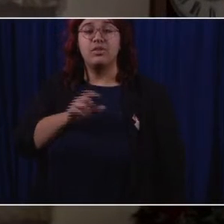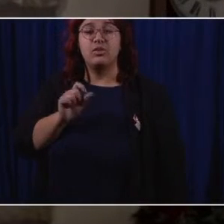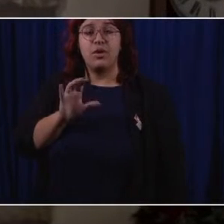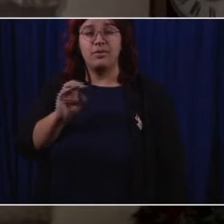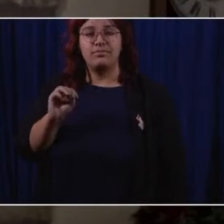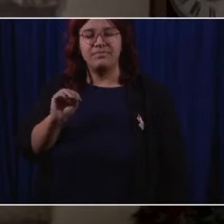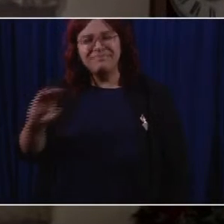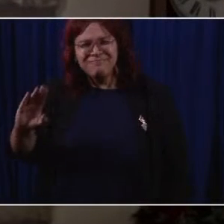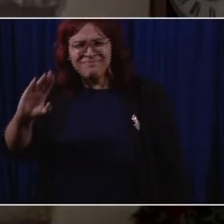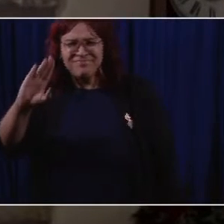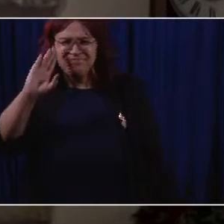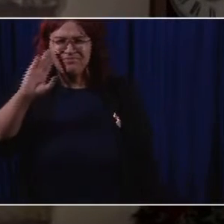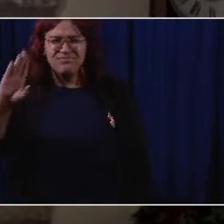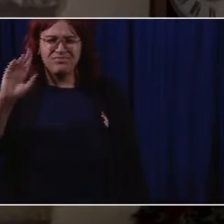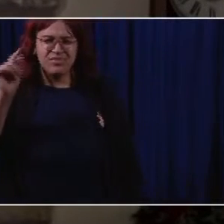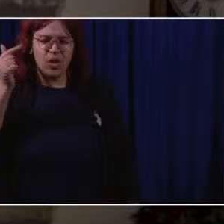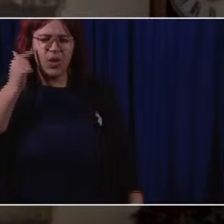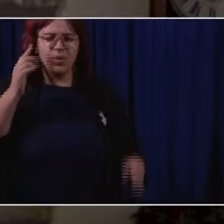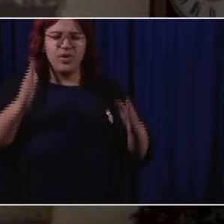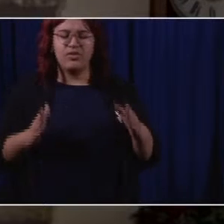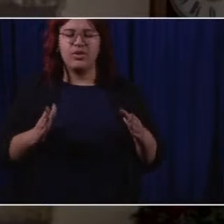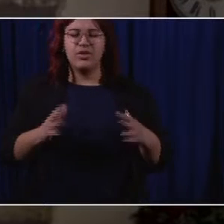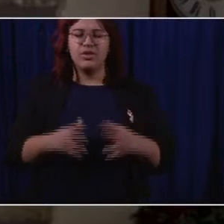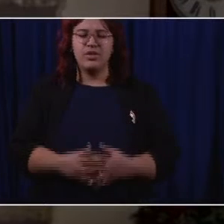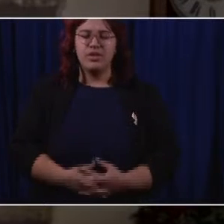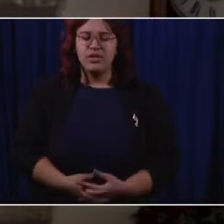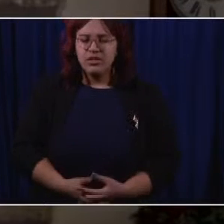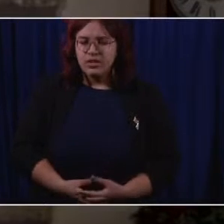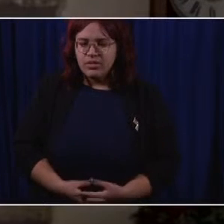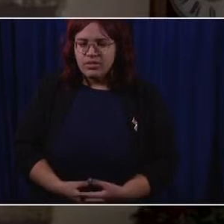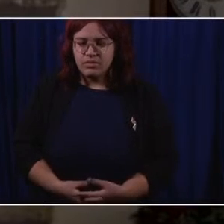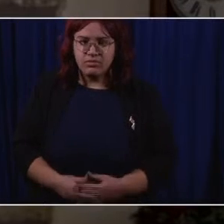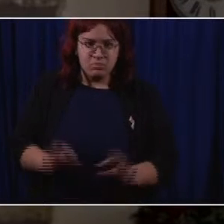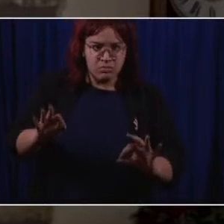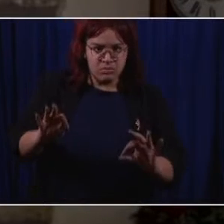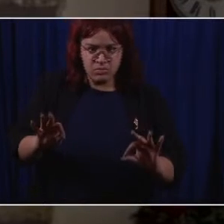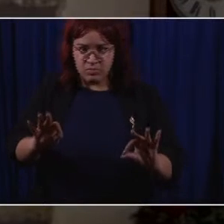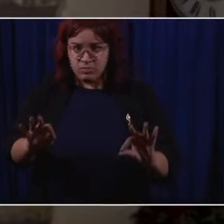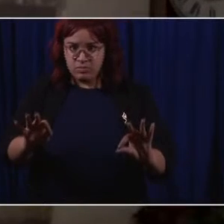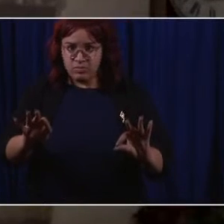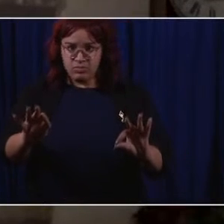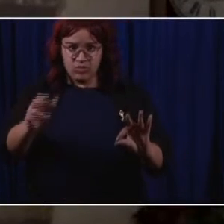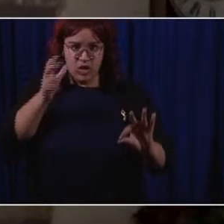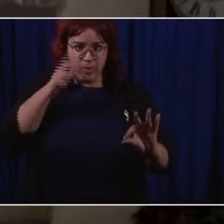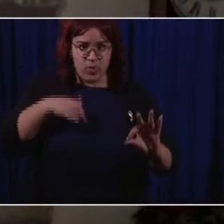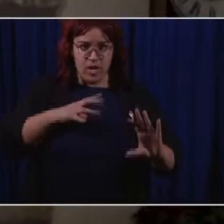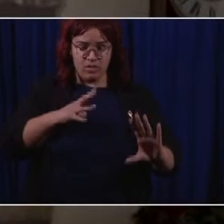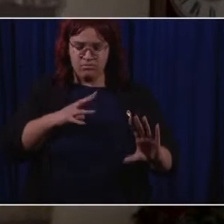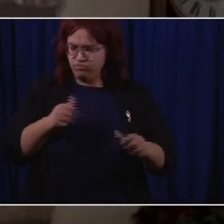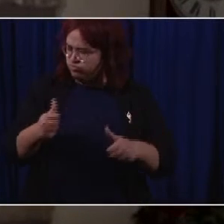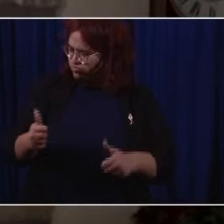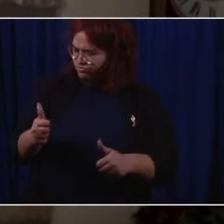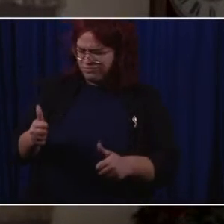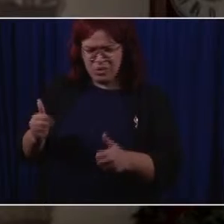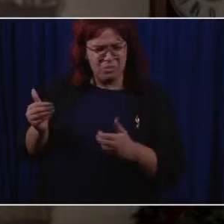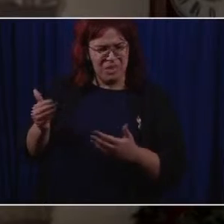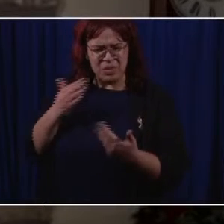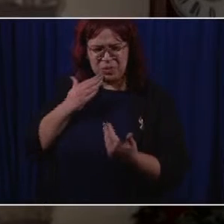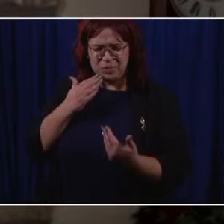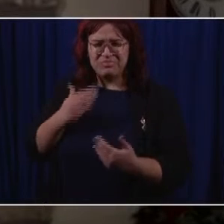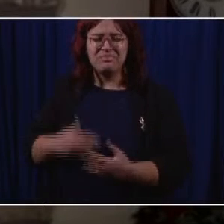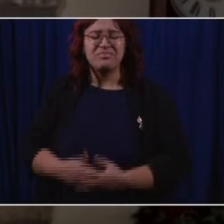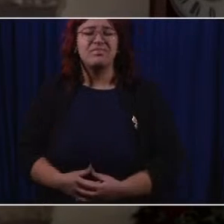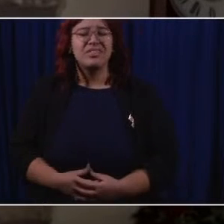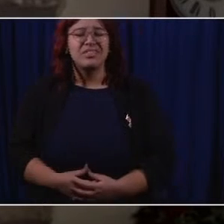Hello, Governor. Pinch Peter. hitting today. Can you hear me? You're doing well. Thank you. Okay. Yeah,